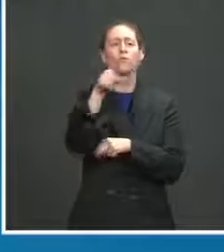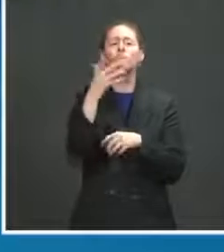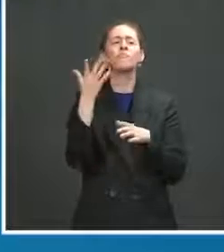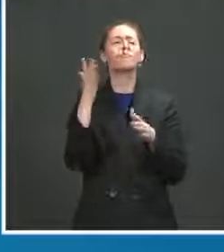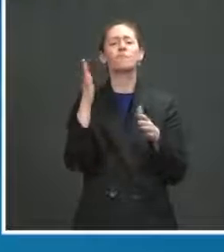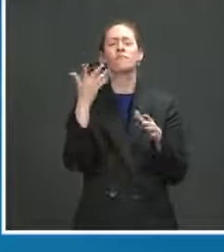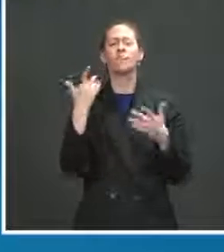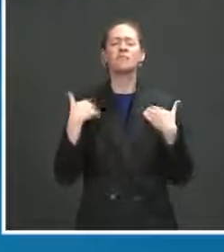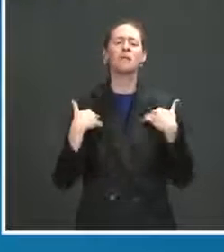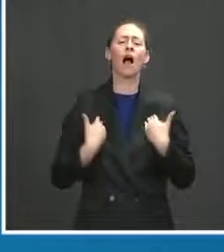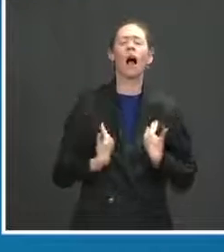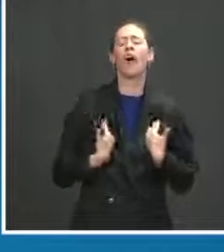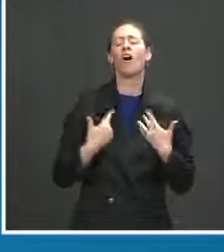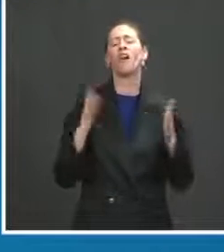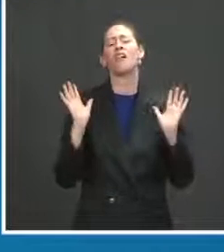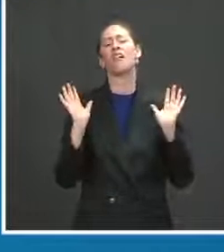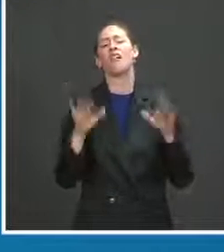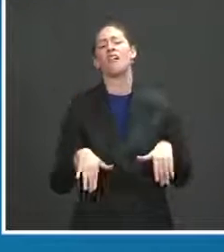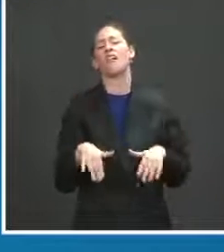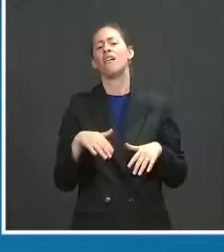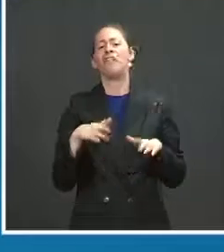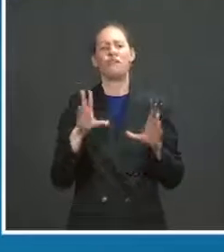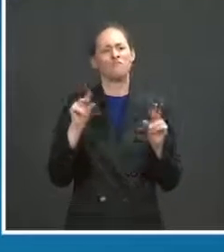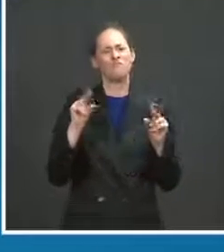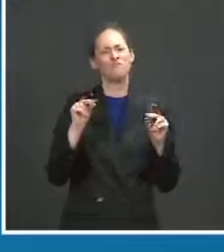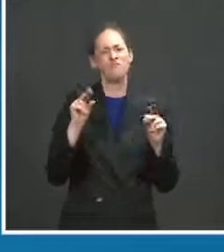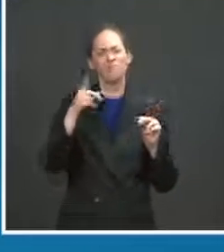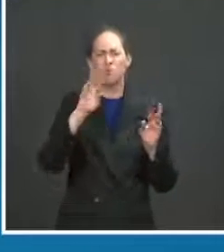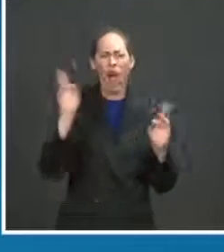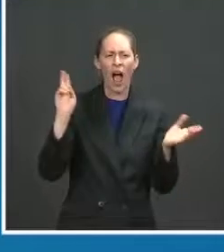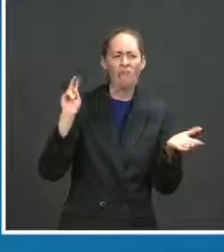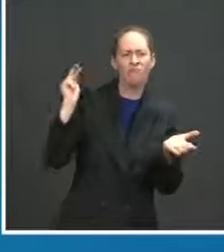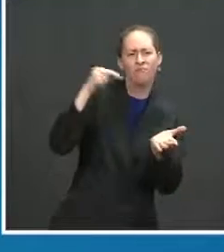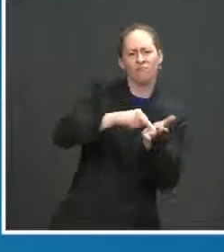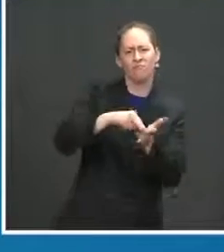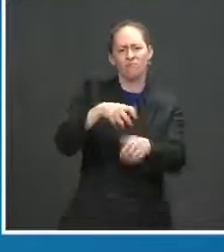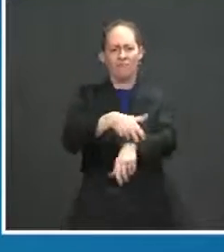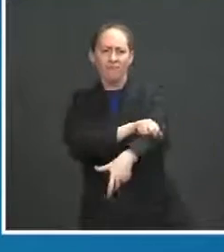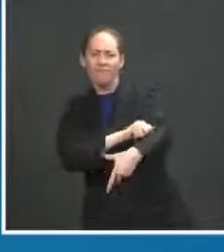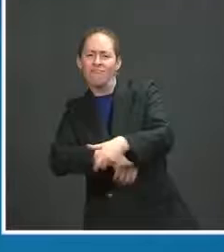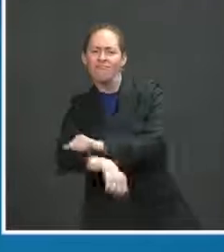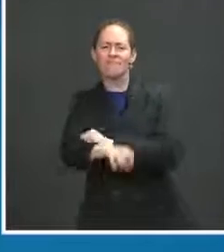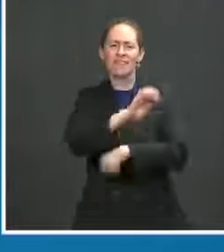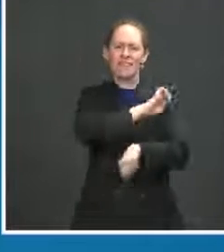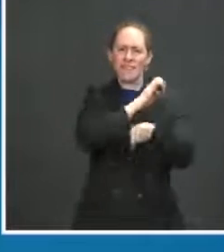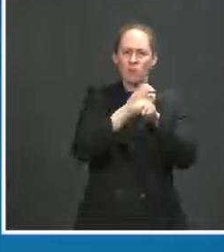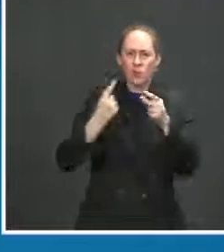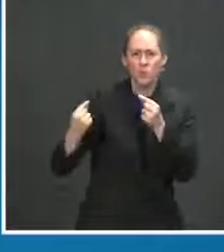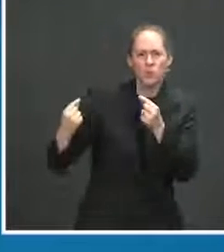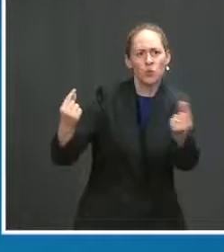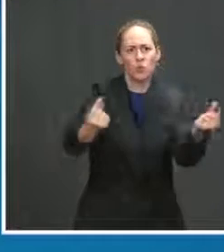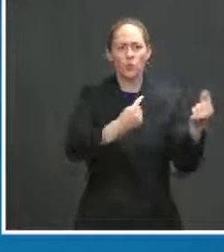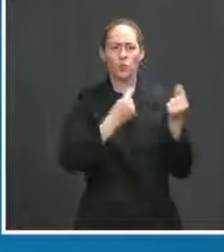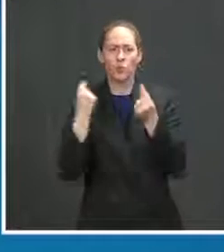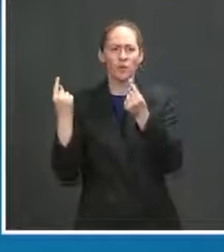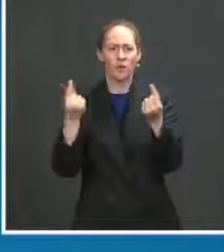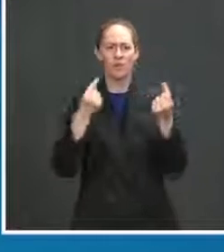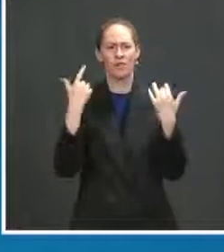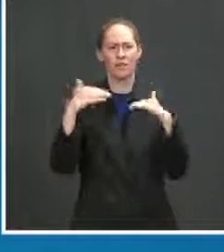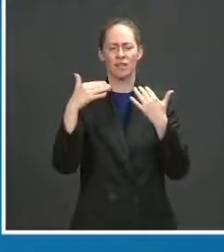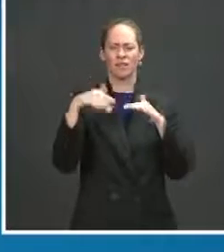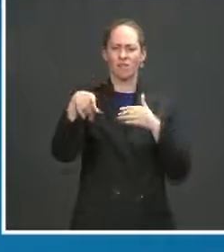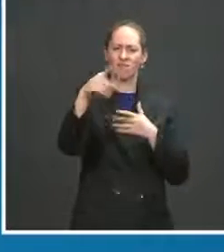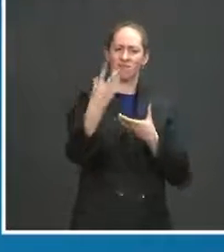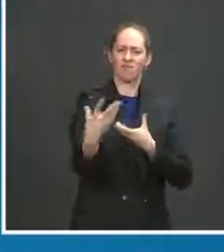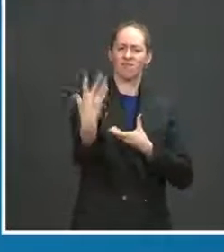You are ambitious. You are a fierce fighting